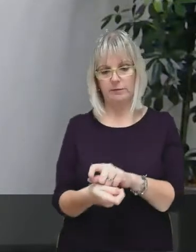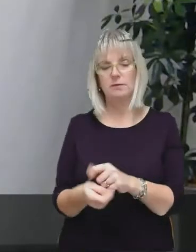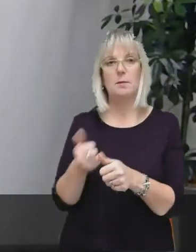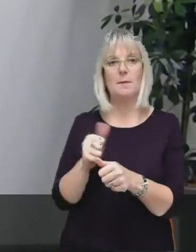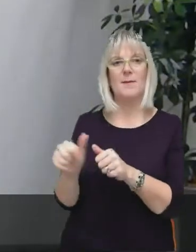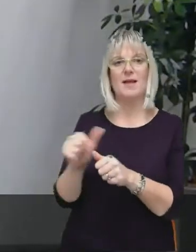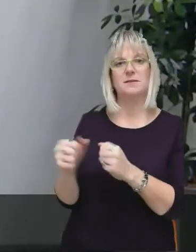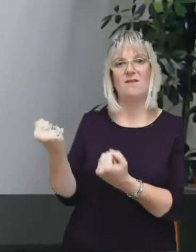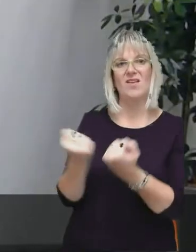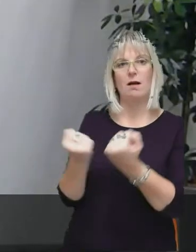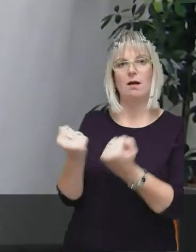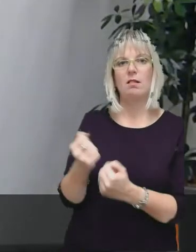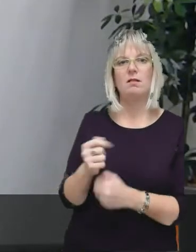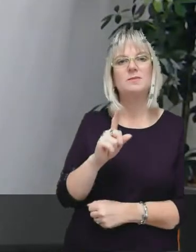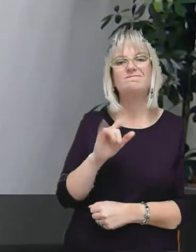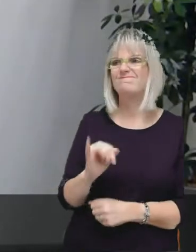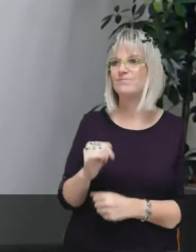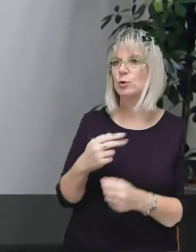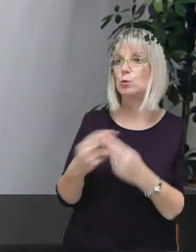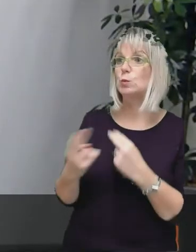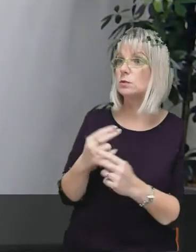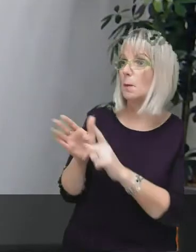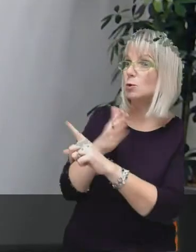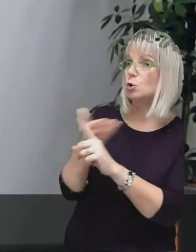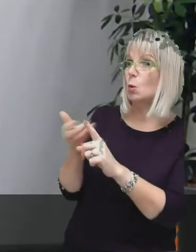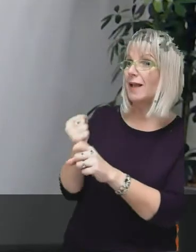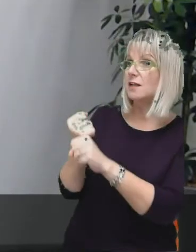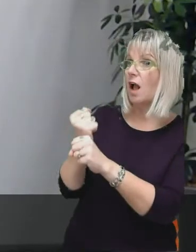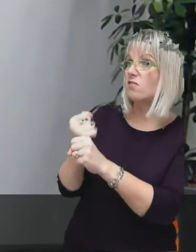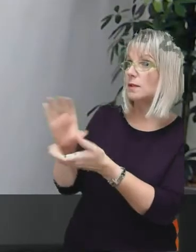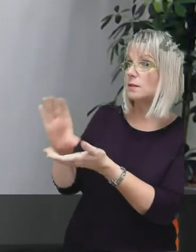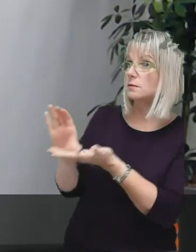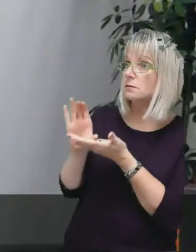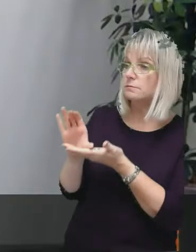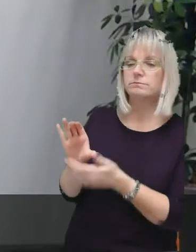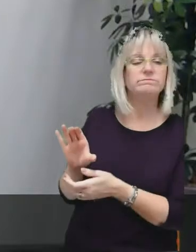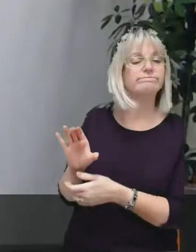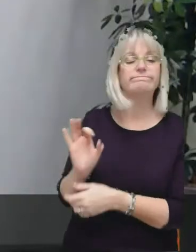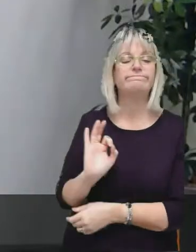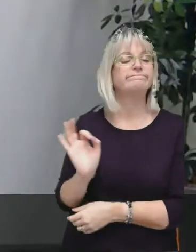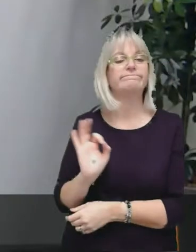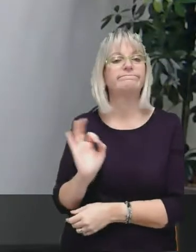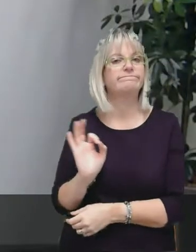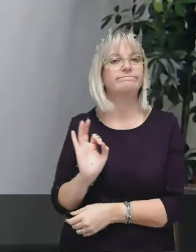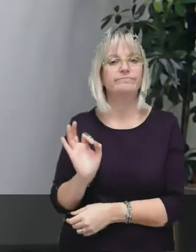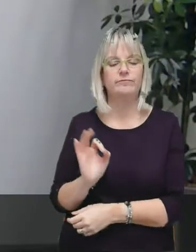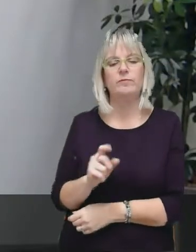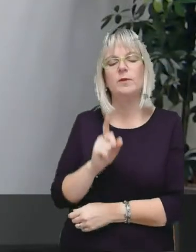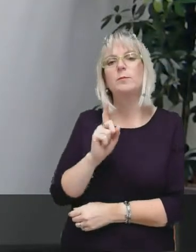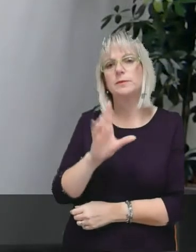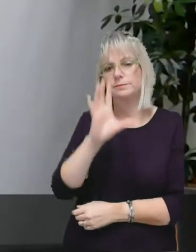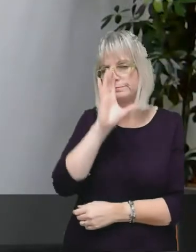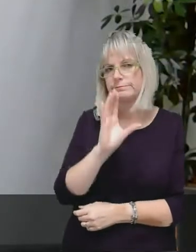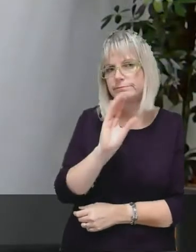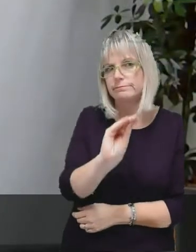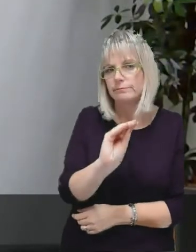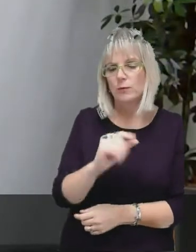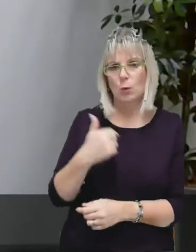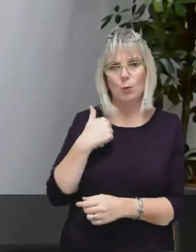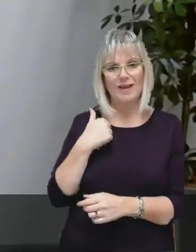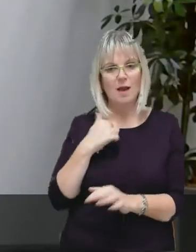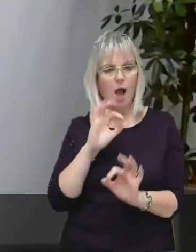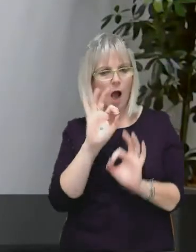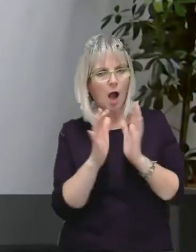government to give us any support to do so. The reason why, by the way, Tony, we're asking Londoners to not use